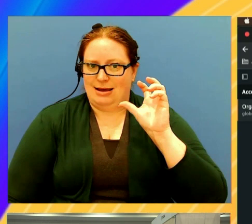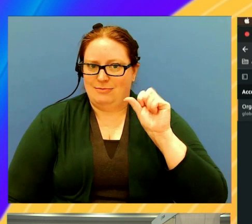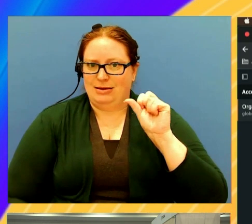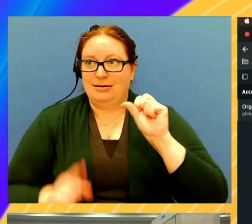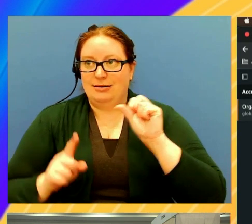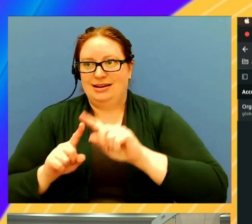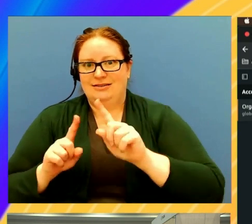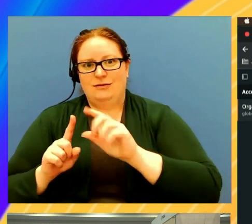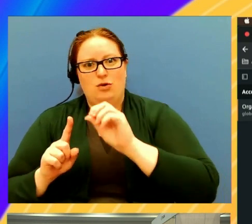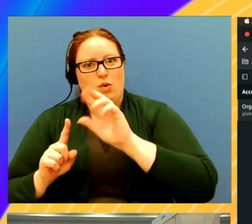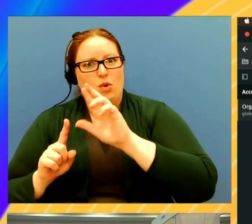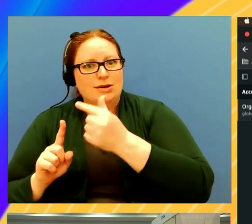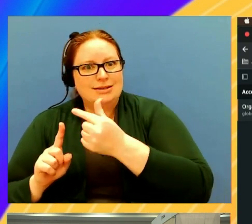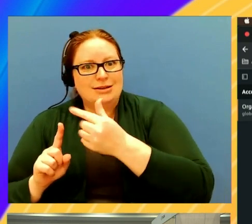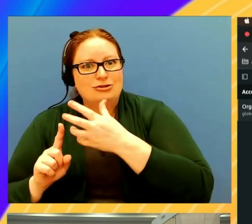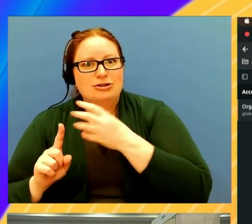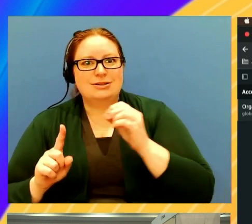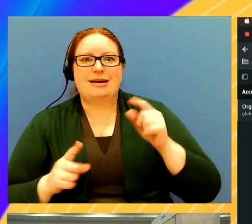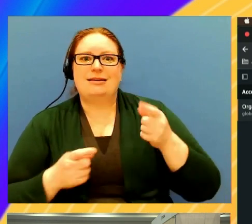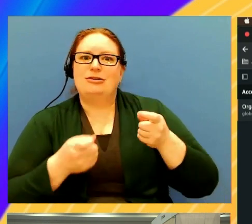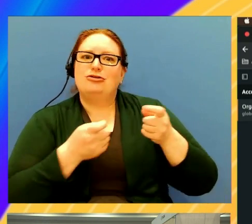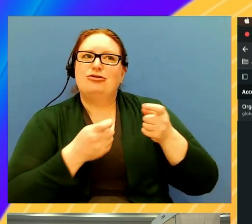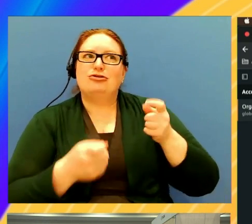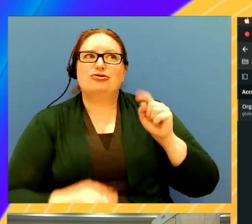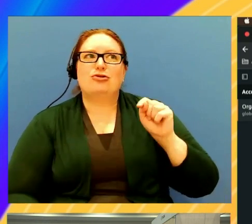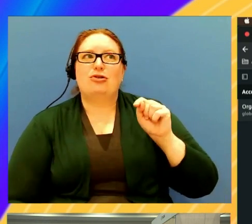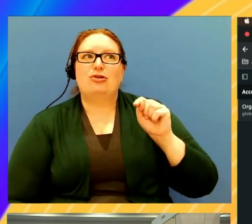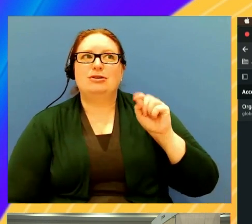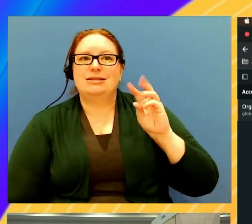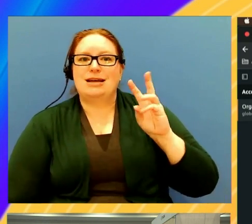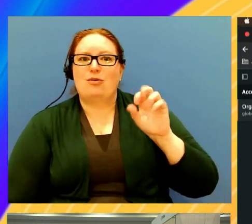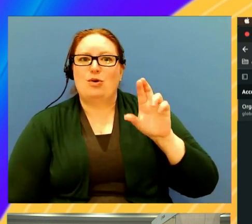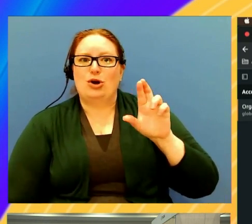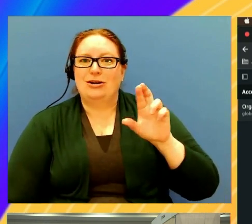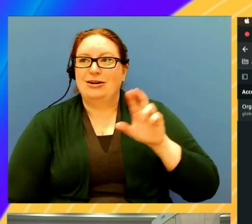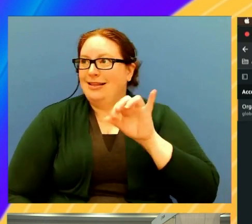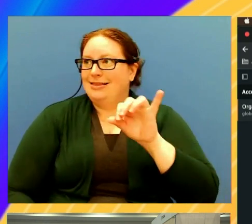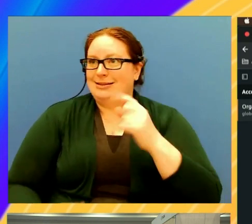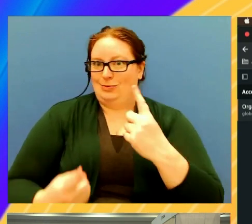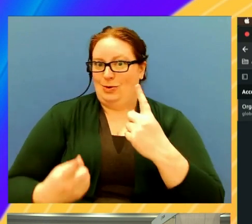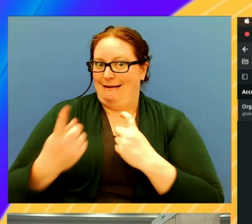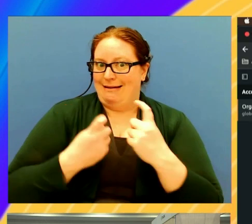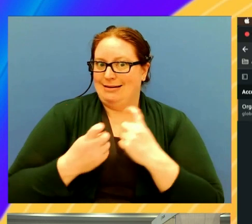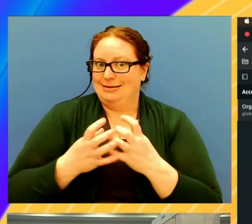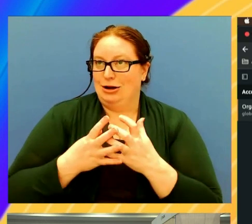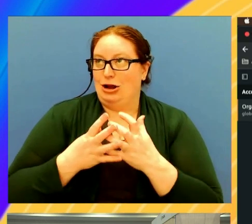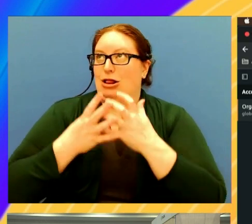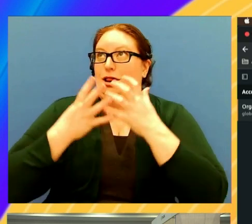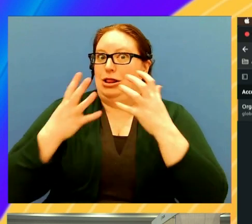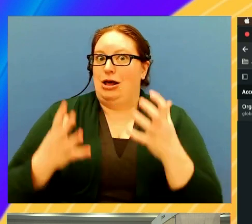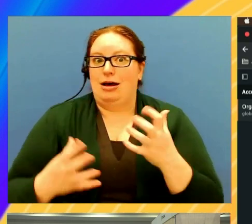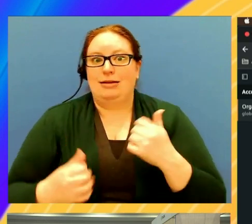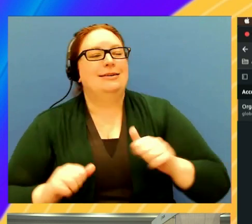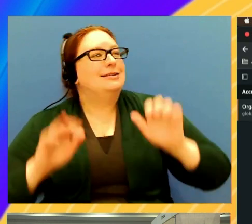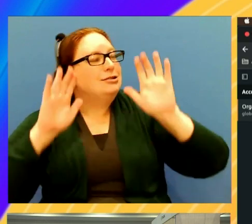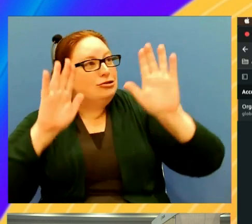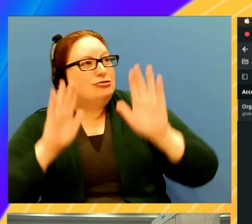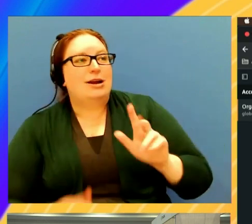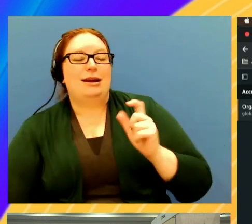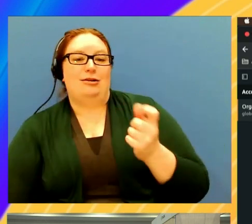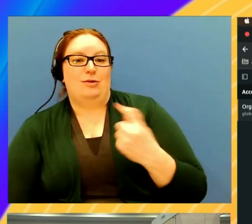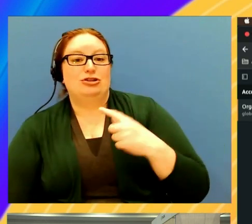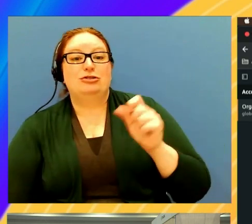and Control Tower? This is a question that we get asked a lot as field SAs. It's a great question. Yeah, absolutely. So we think